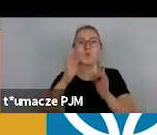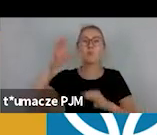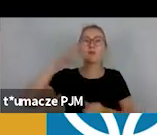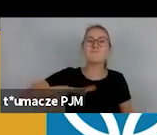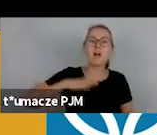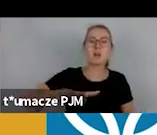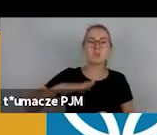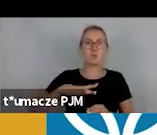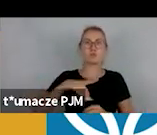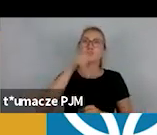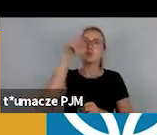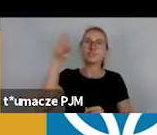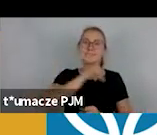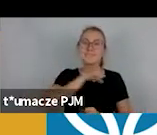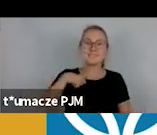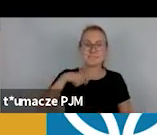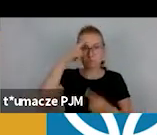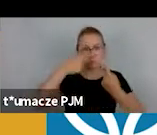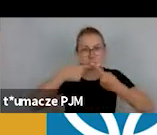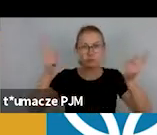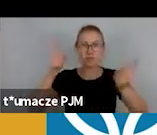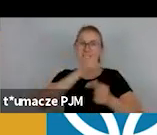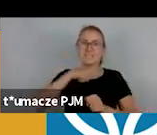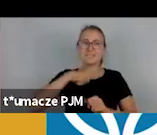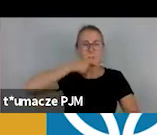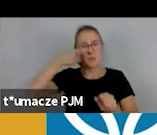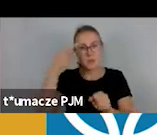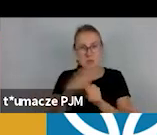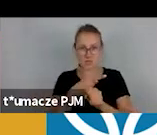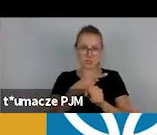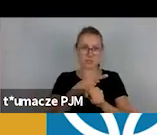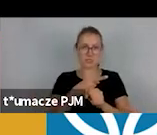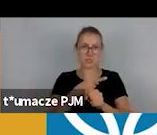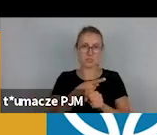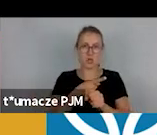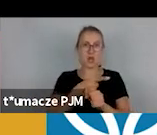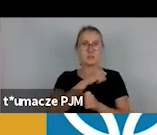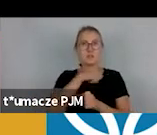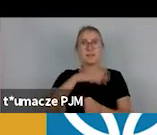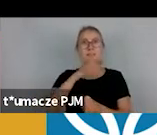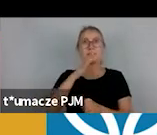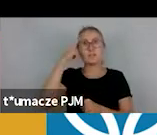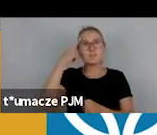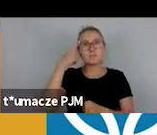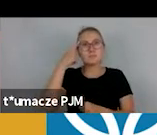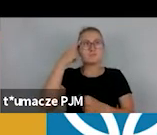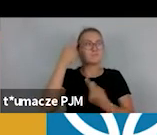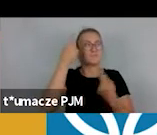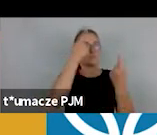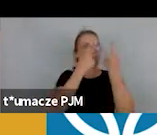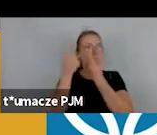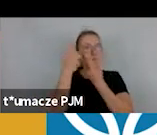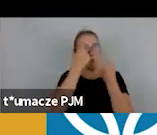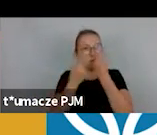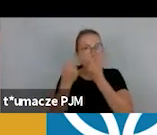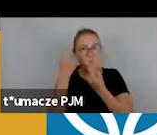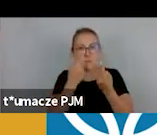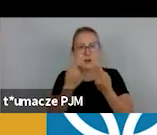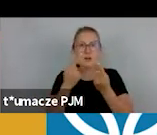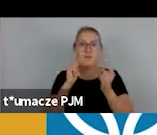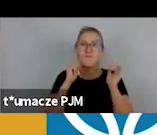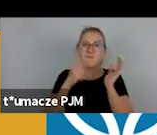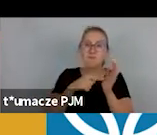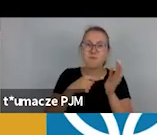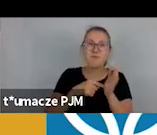right? Reflect on your reality, consider change, identify the strategies for change. And that happens in